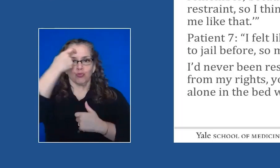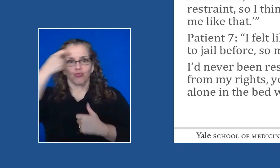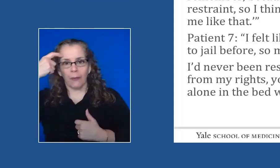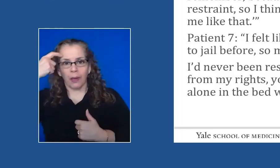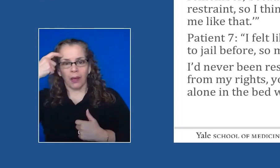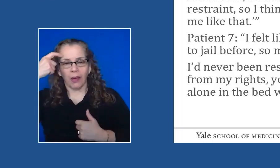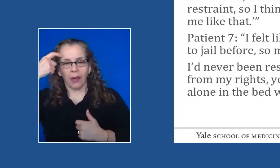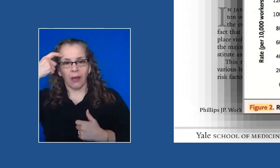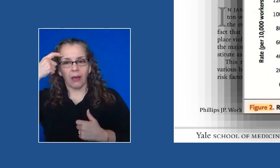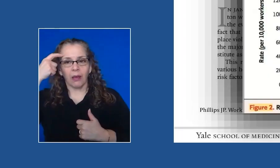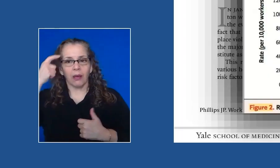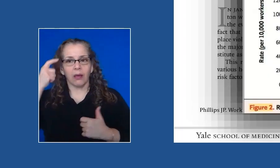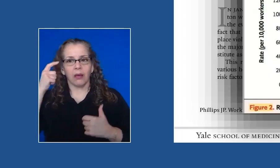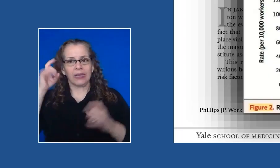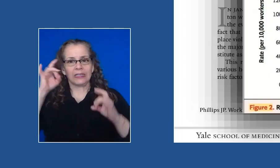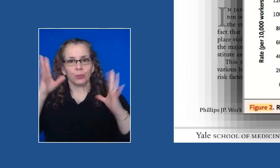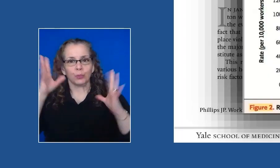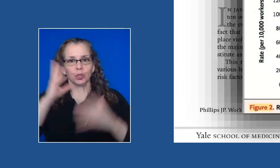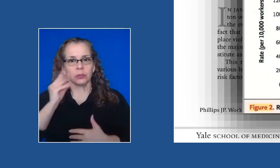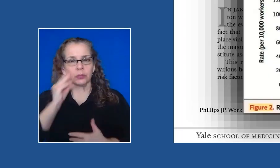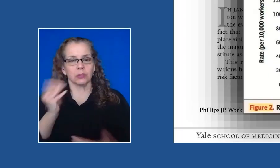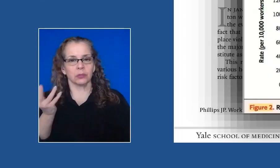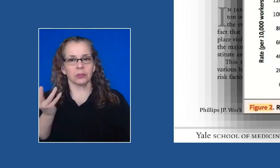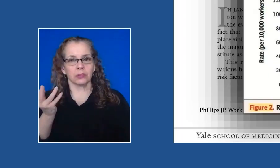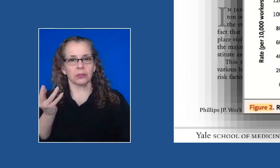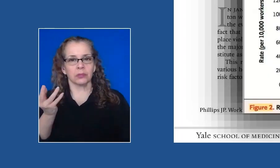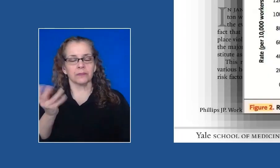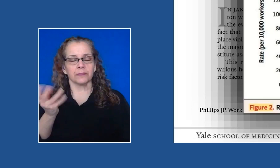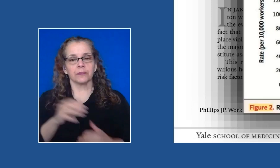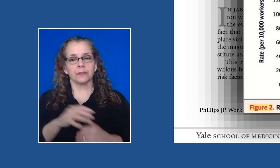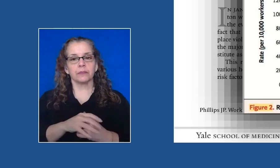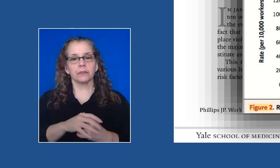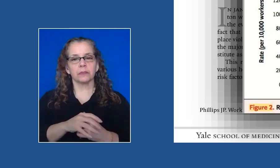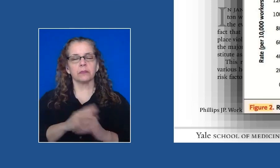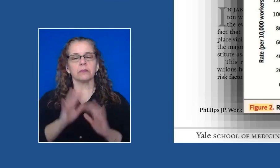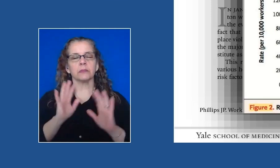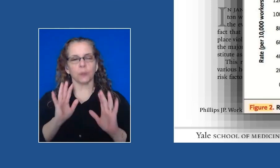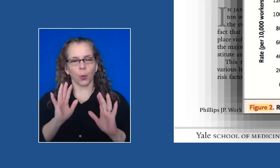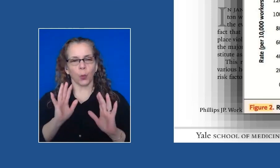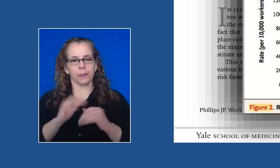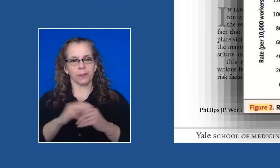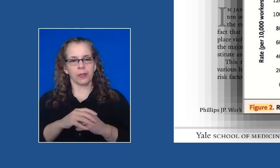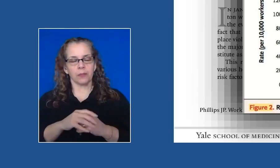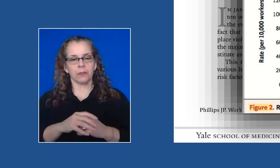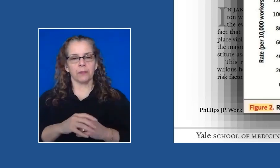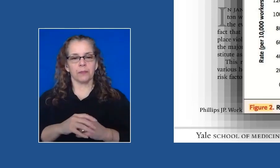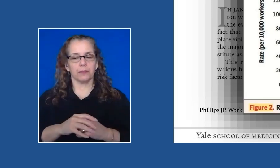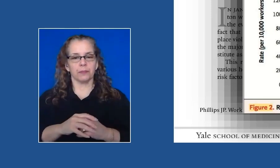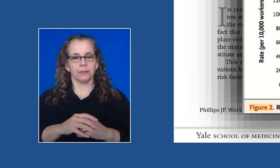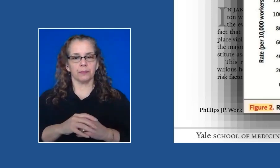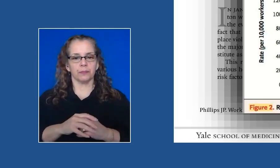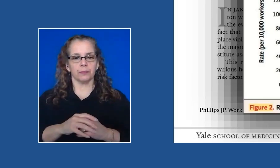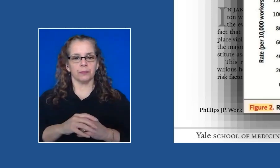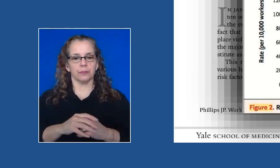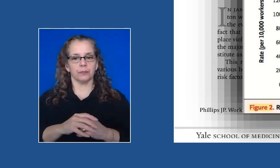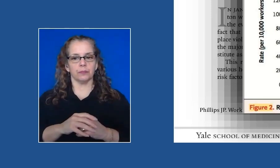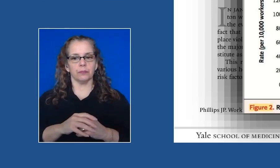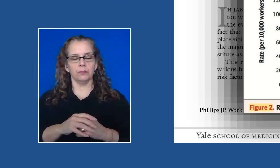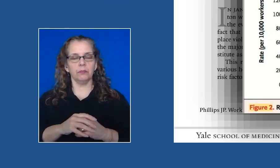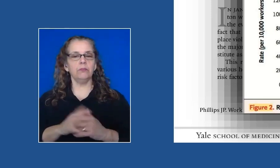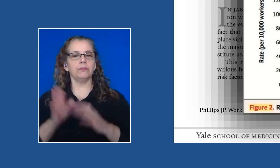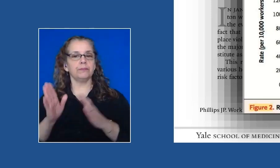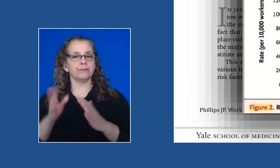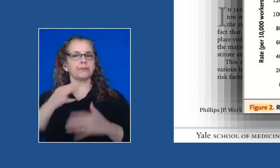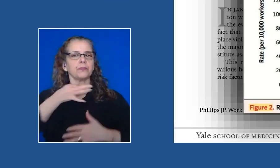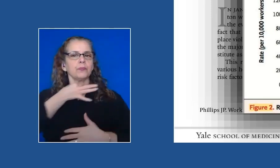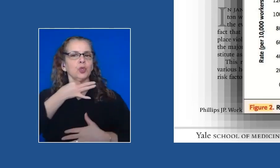having harmful experiences. So, how does this gel or coincide with what staff members are thinking? And I wanted to highlight